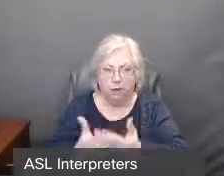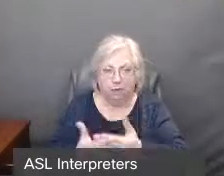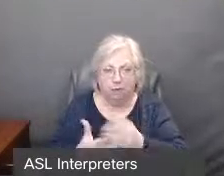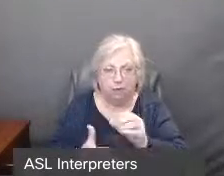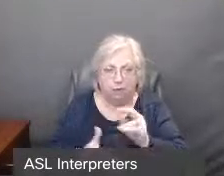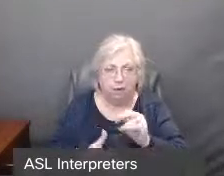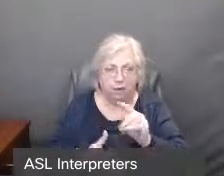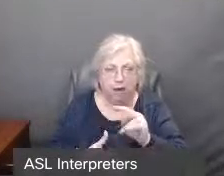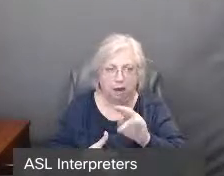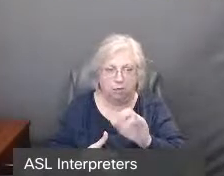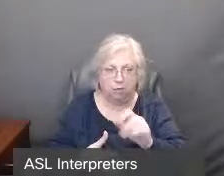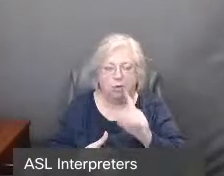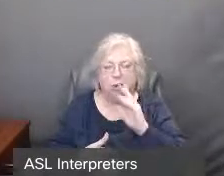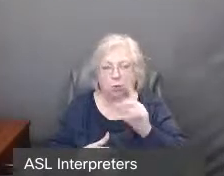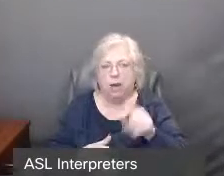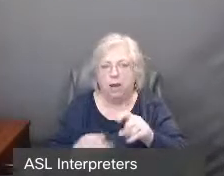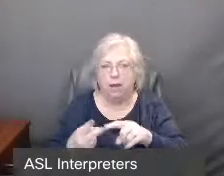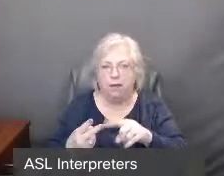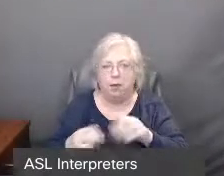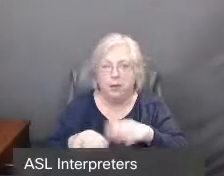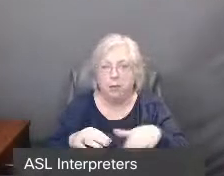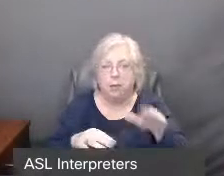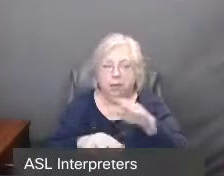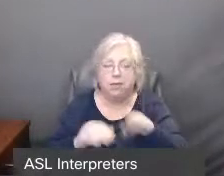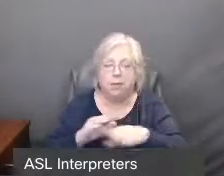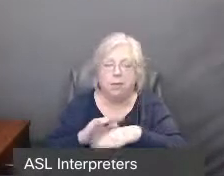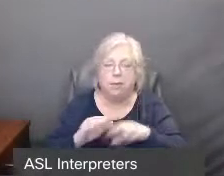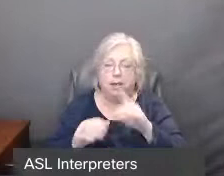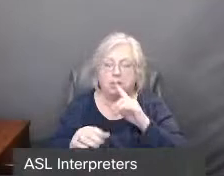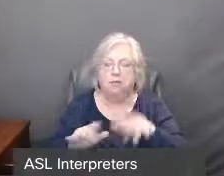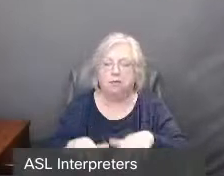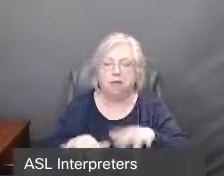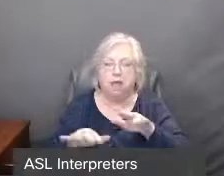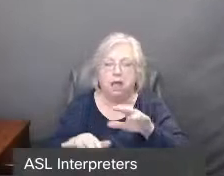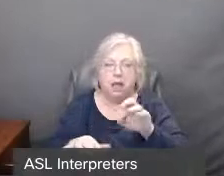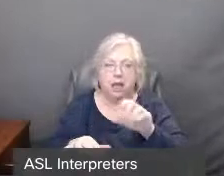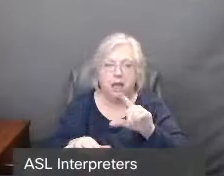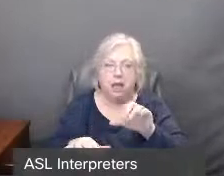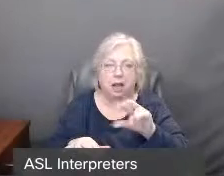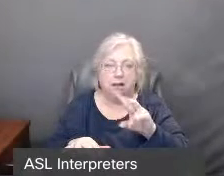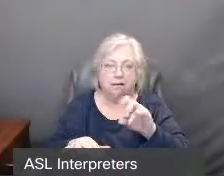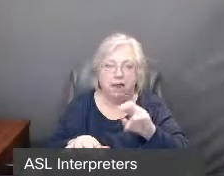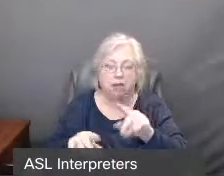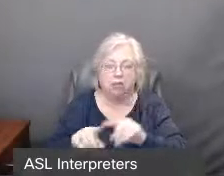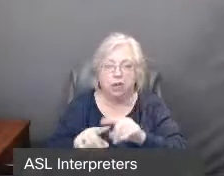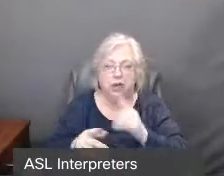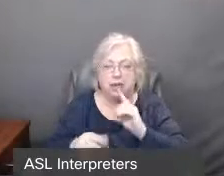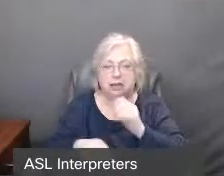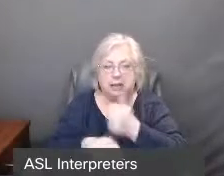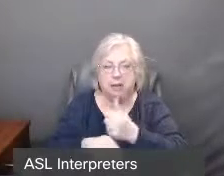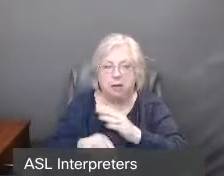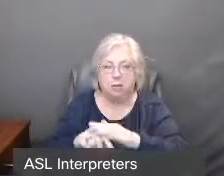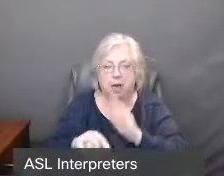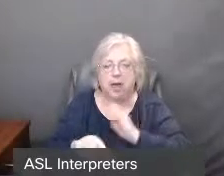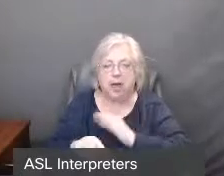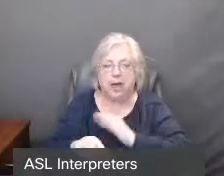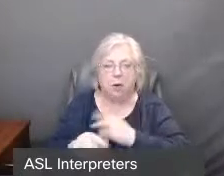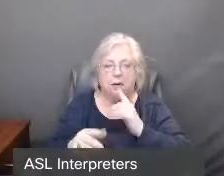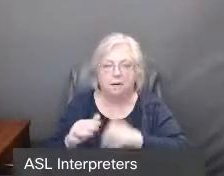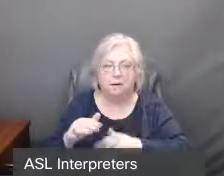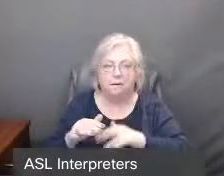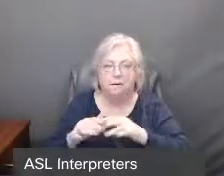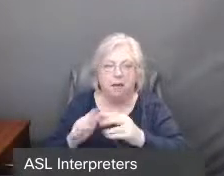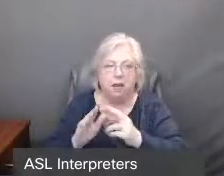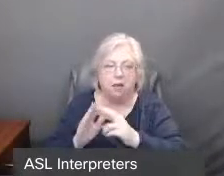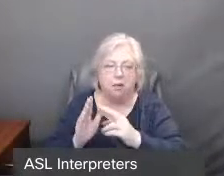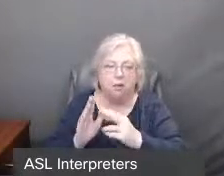it would have to be above the base flood elevation as set by our floodplain ordinance in that field, because you do not want to